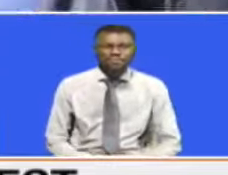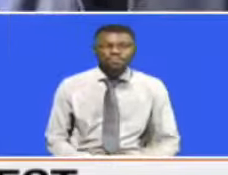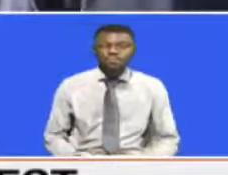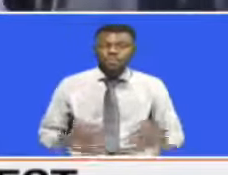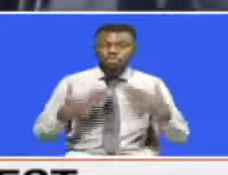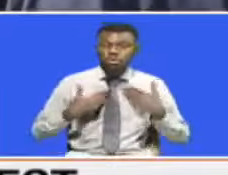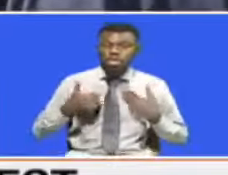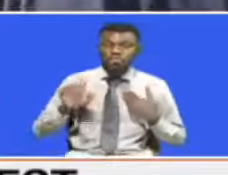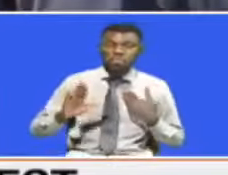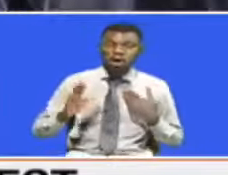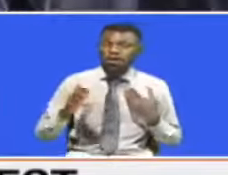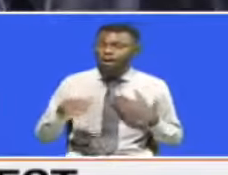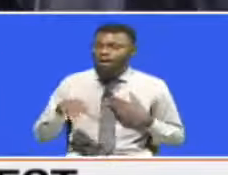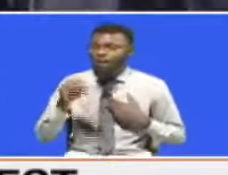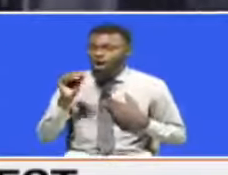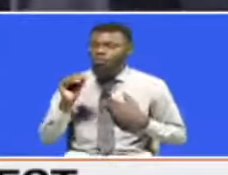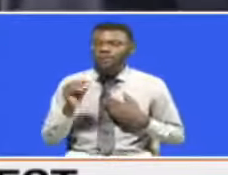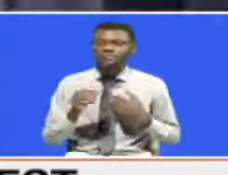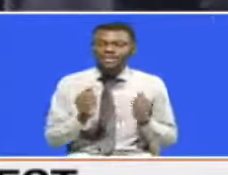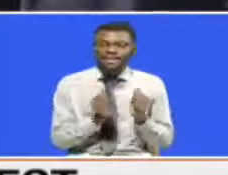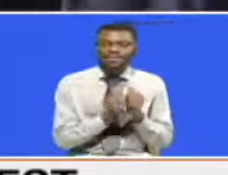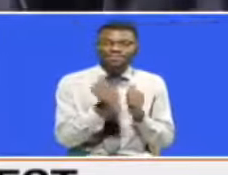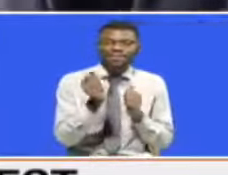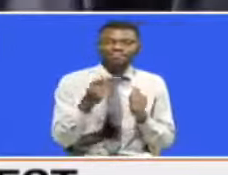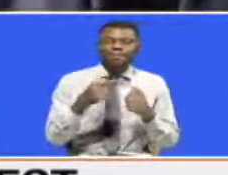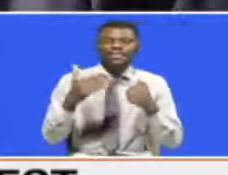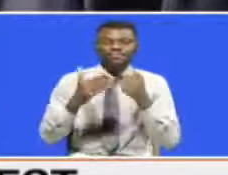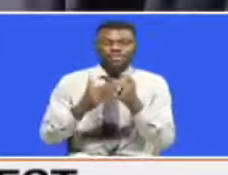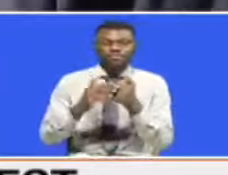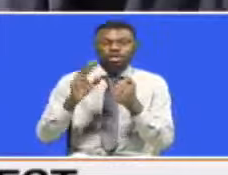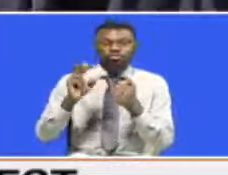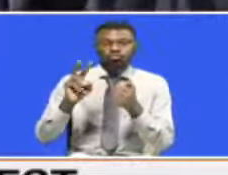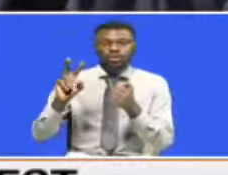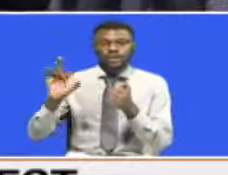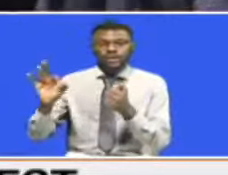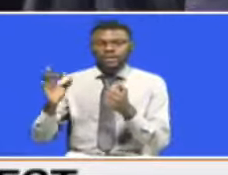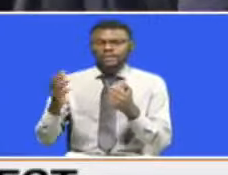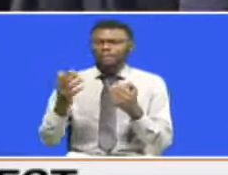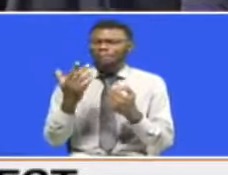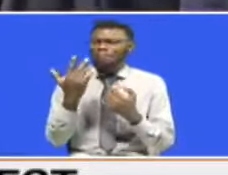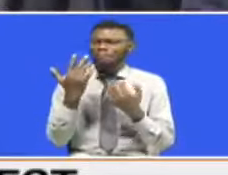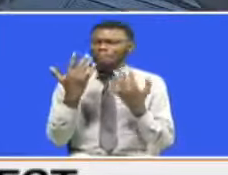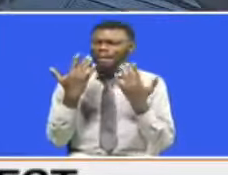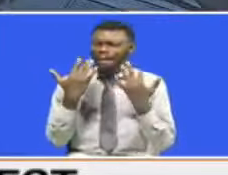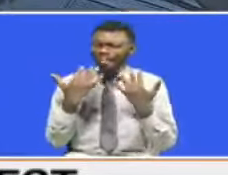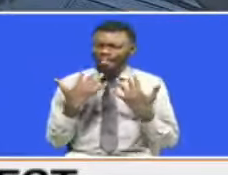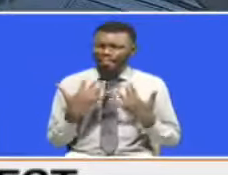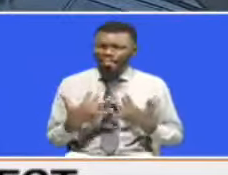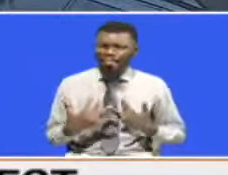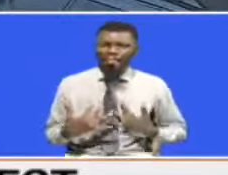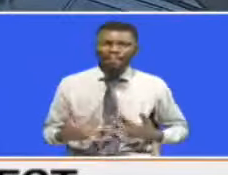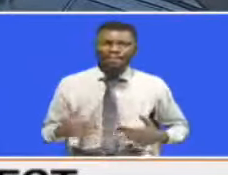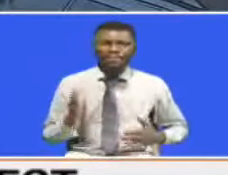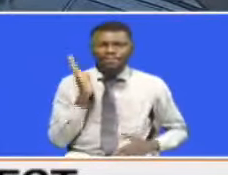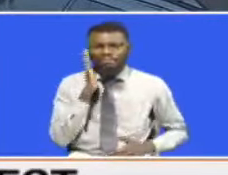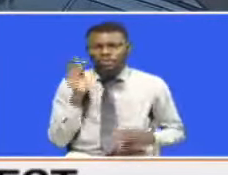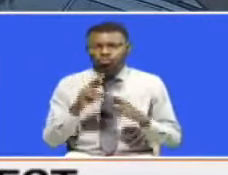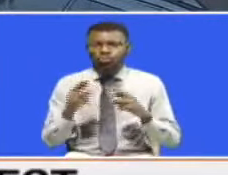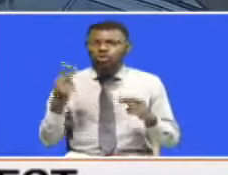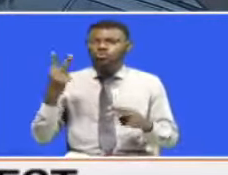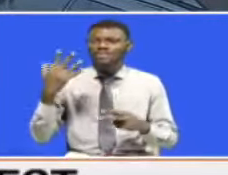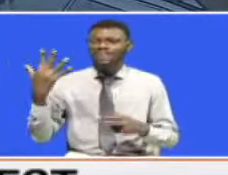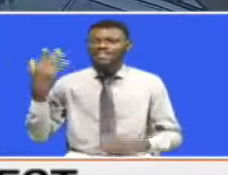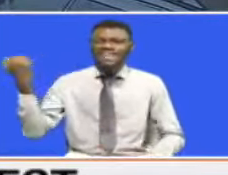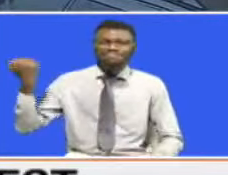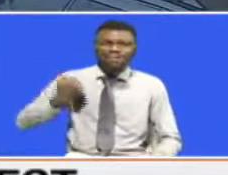Maigo's body was discovered on September 15, 2023, in a pool of blood in his bedroom with 25 stab